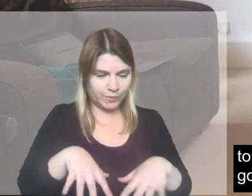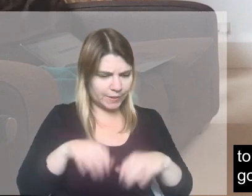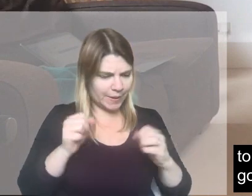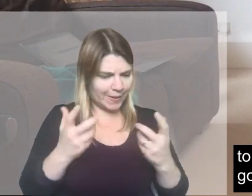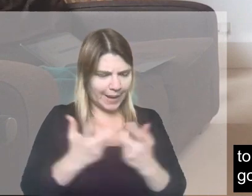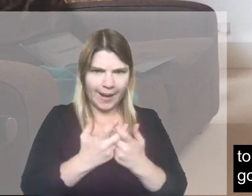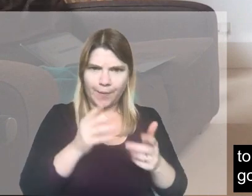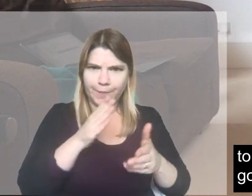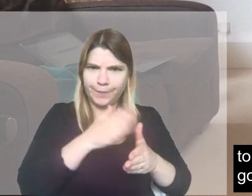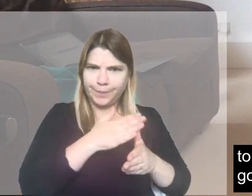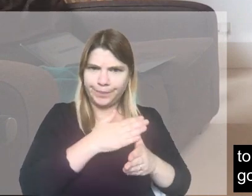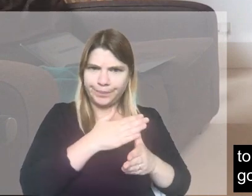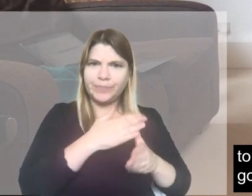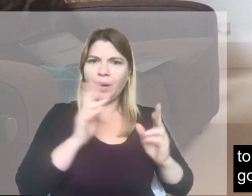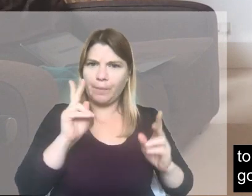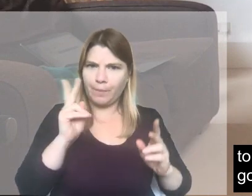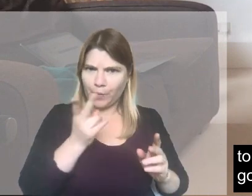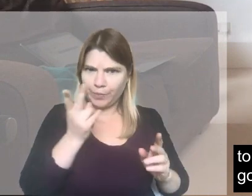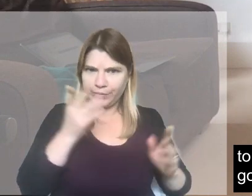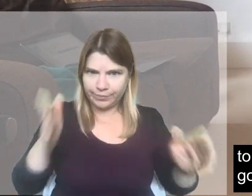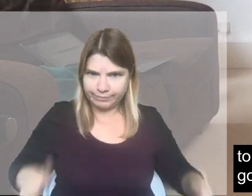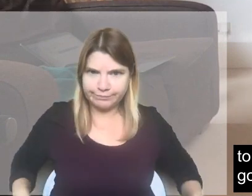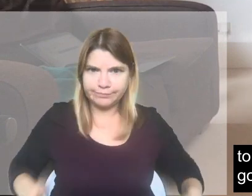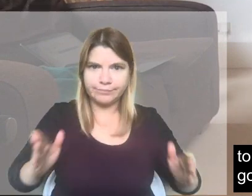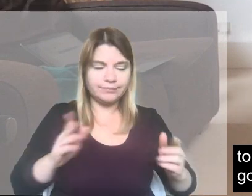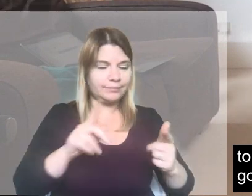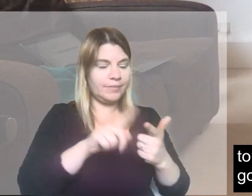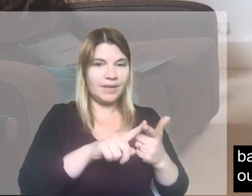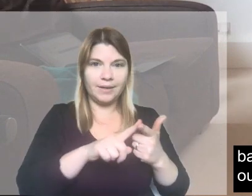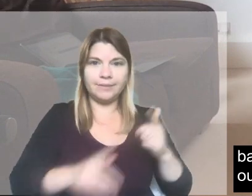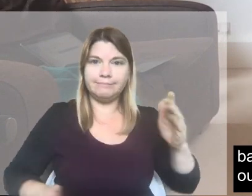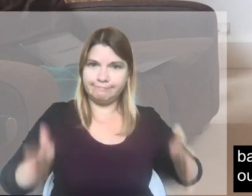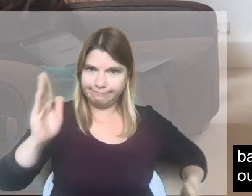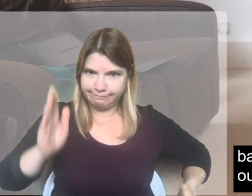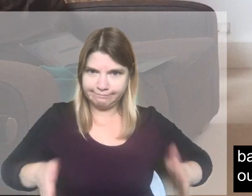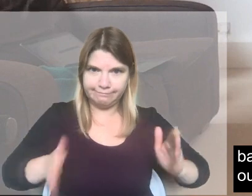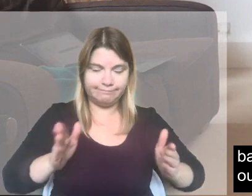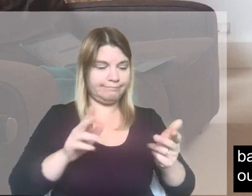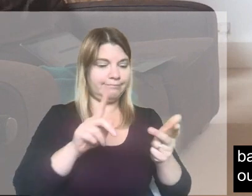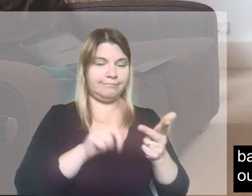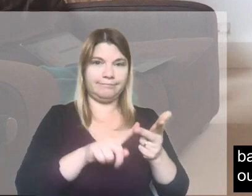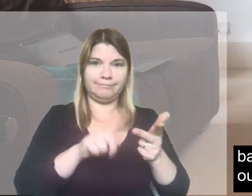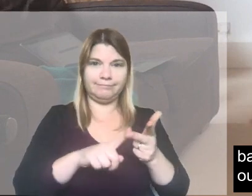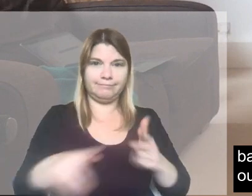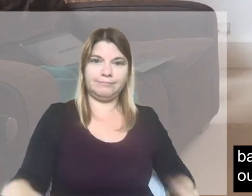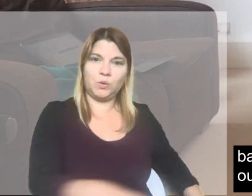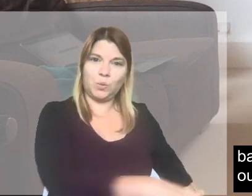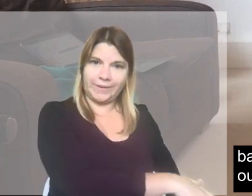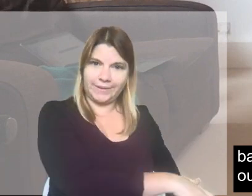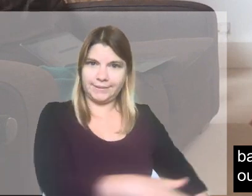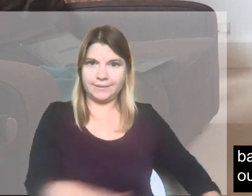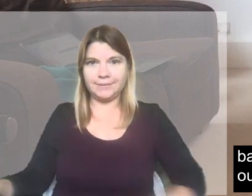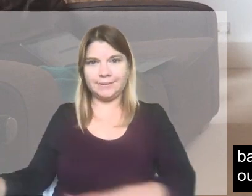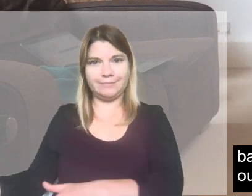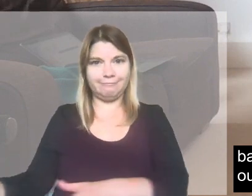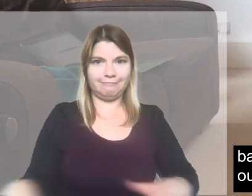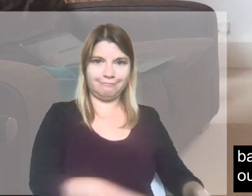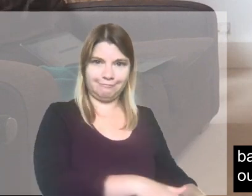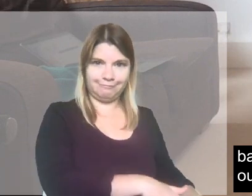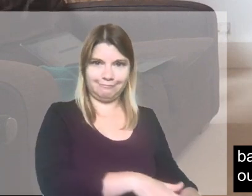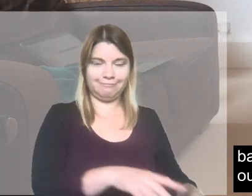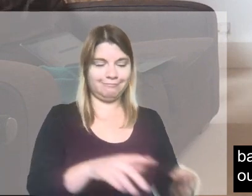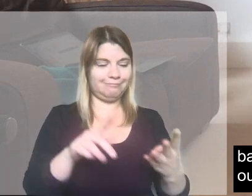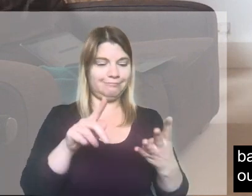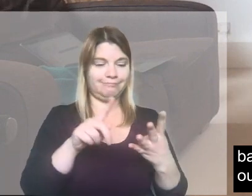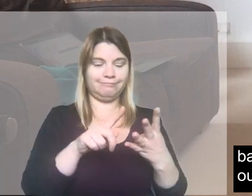and back. We're going to do switch, one arm forwards, one arm back. We're going to do cross, twisting our